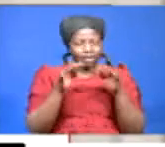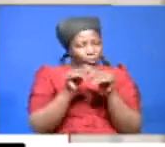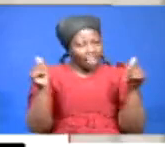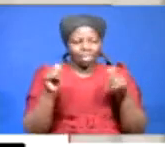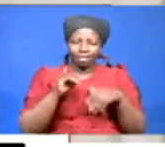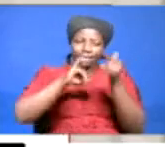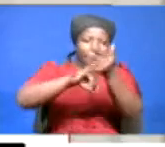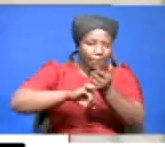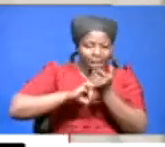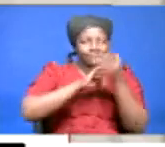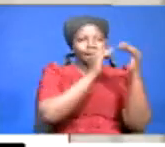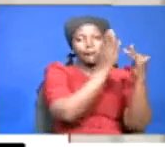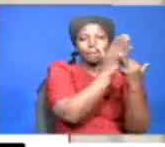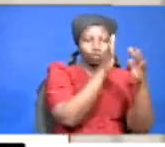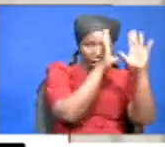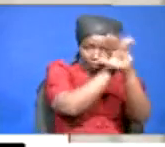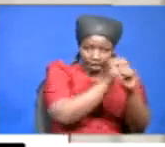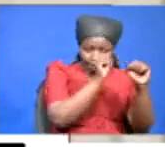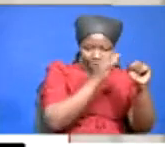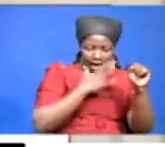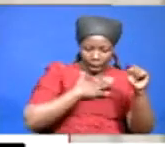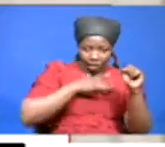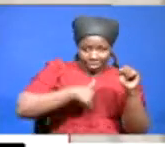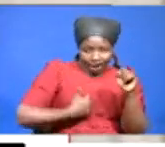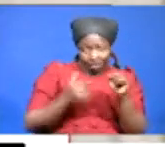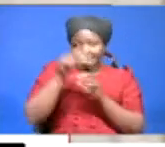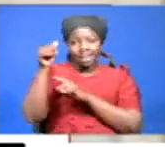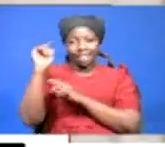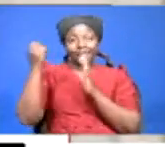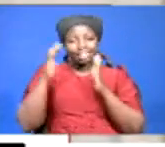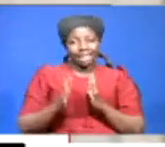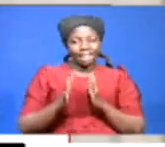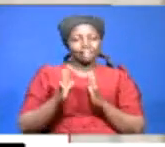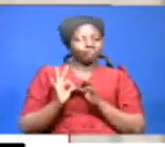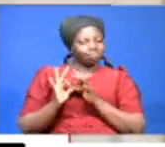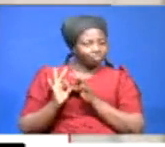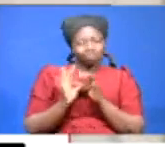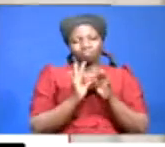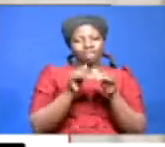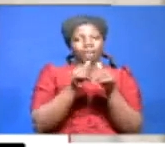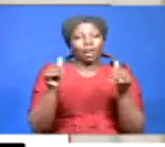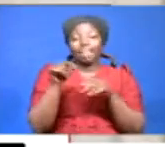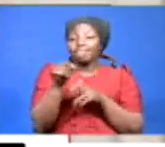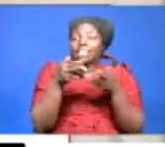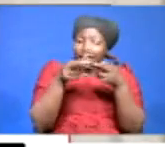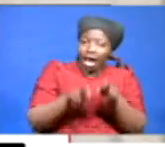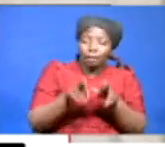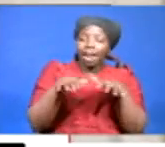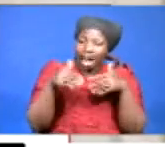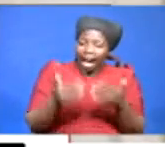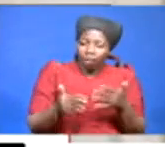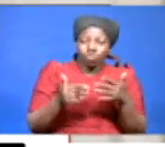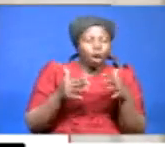between the president, ourselves and the rest of Kenyans was as a result of a long courtship.